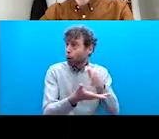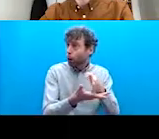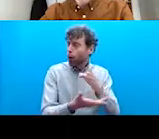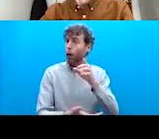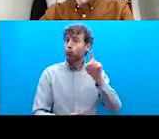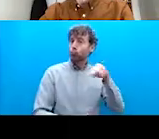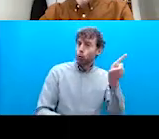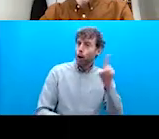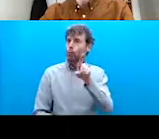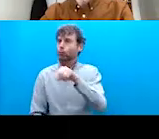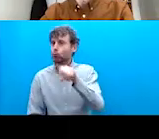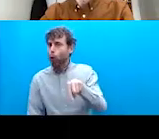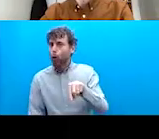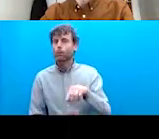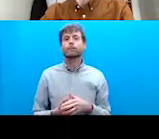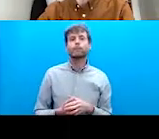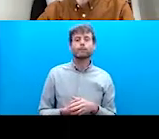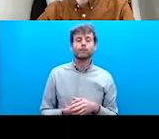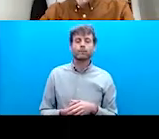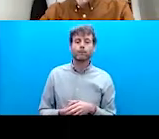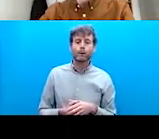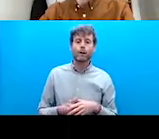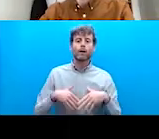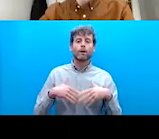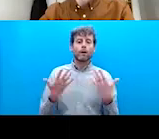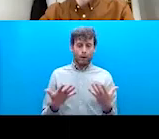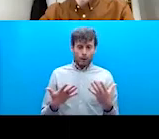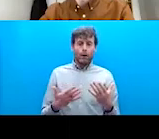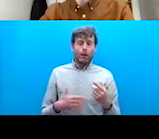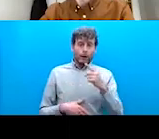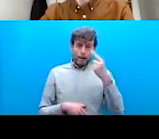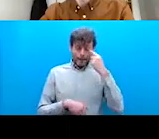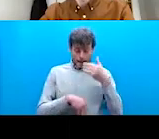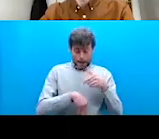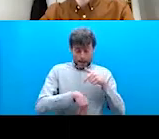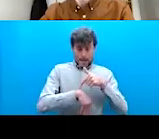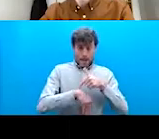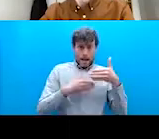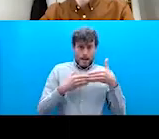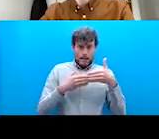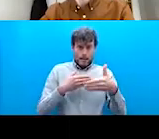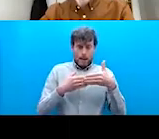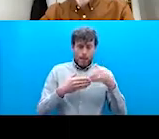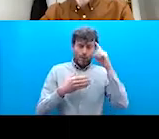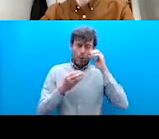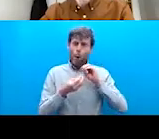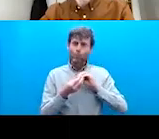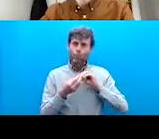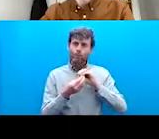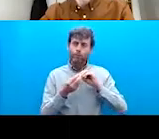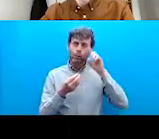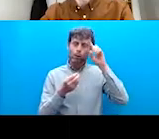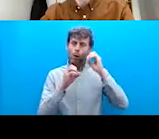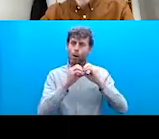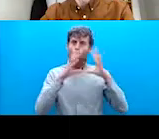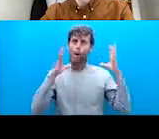latest point in time at which they can construct meaning. Now they really have to do it. So they have to build models